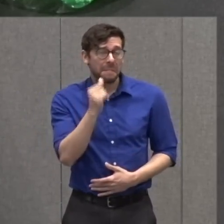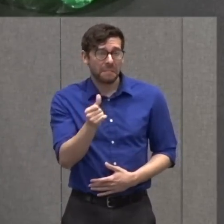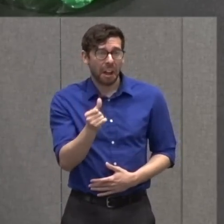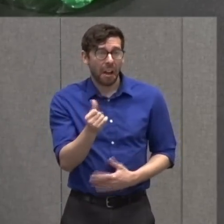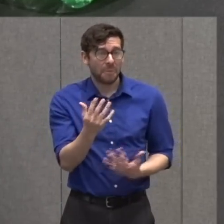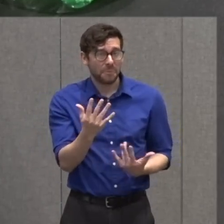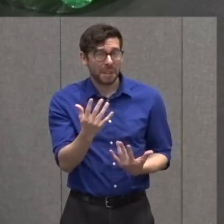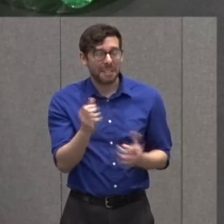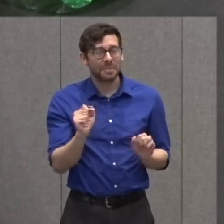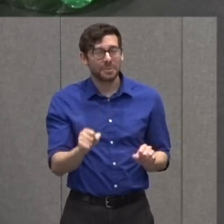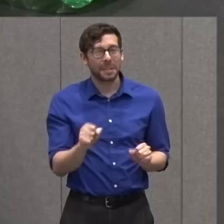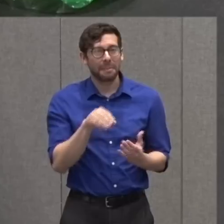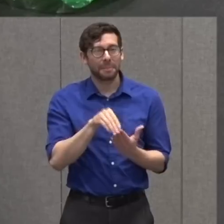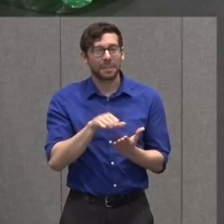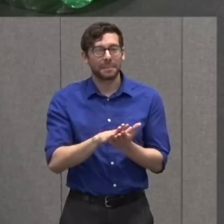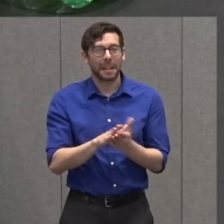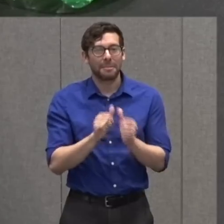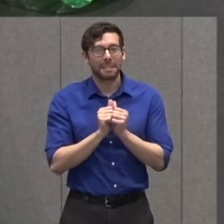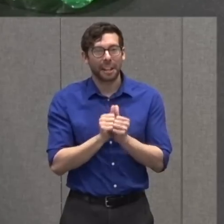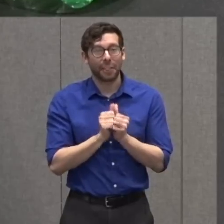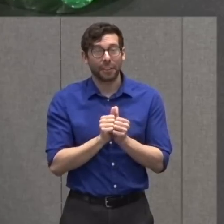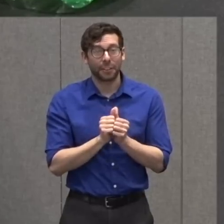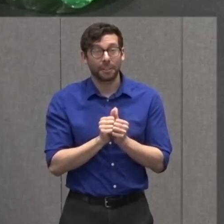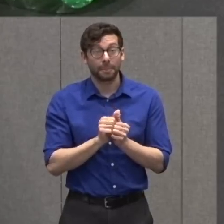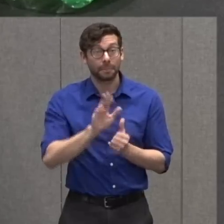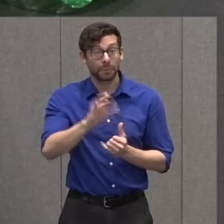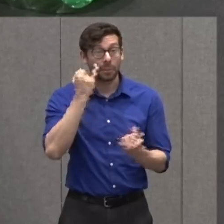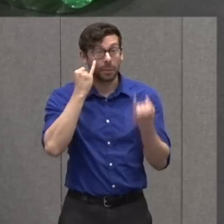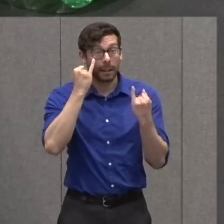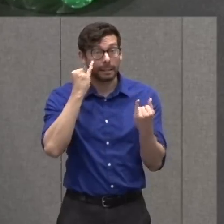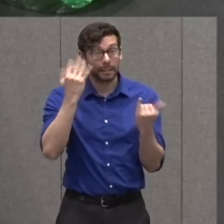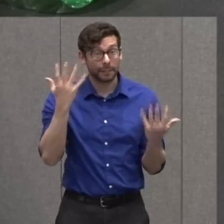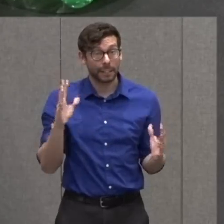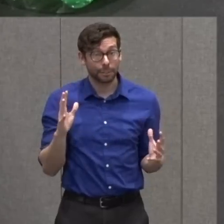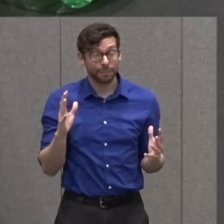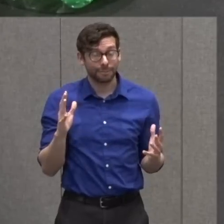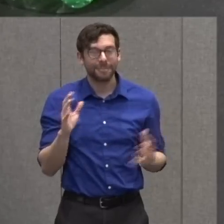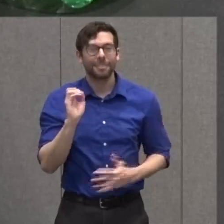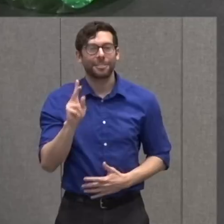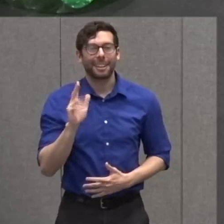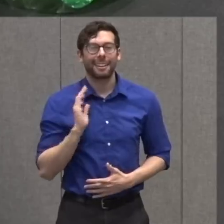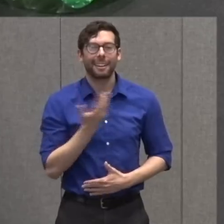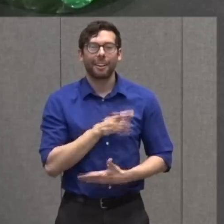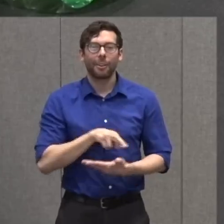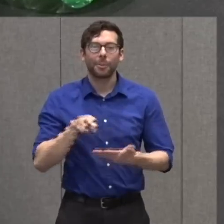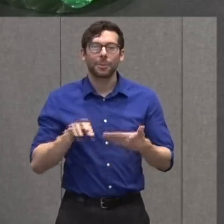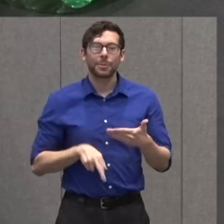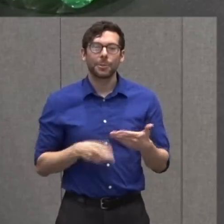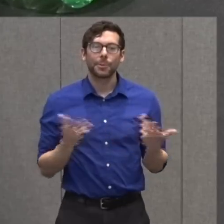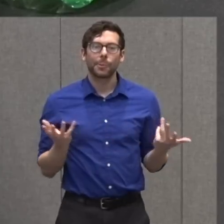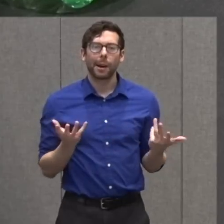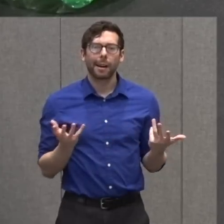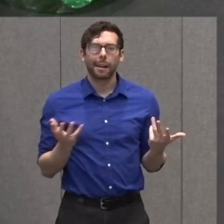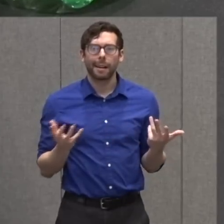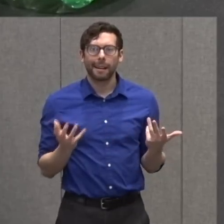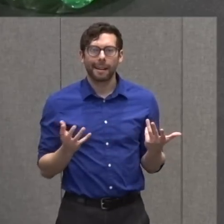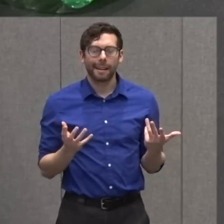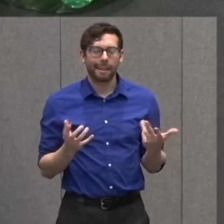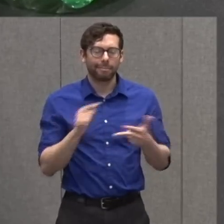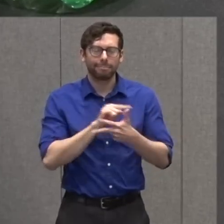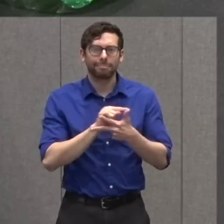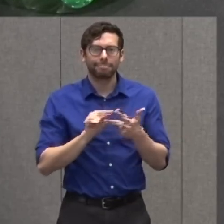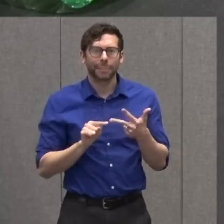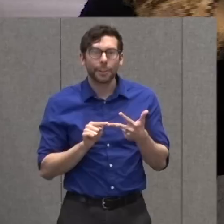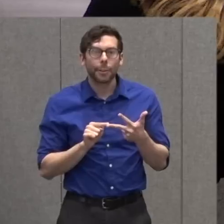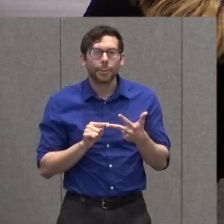Do you have your ideas down? All right, what do you think our results were? How are they interacting? Well, they're